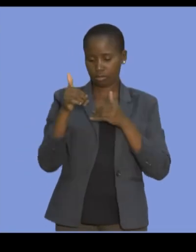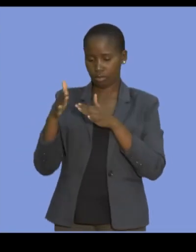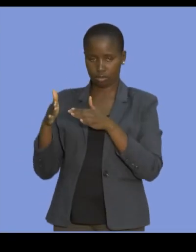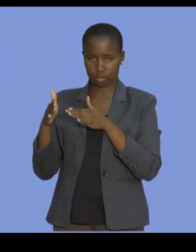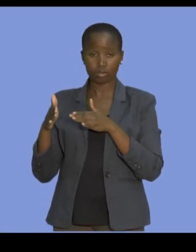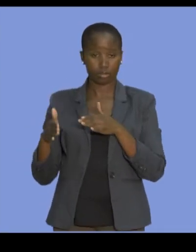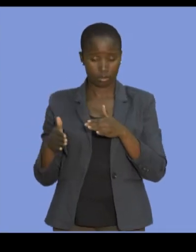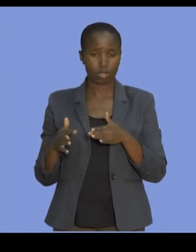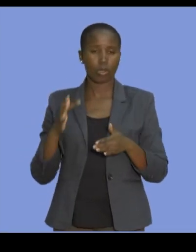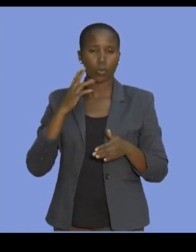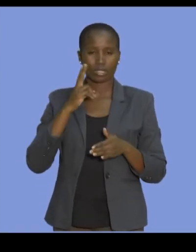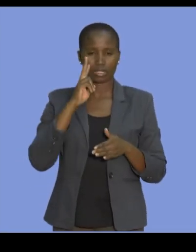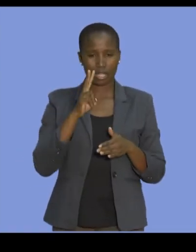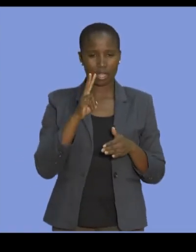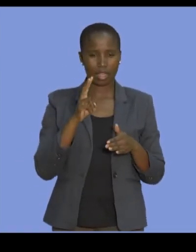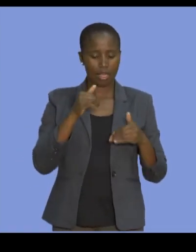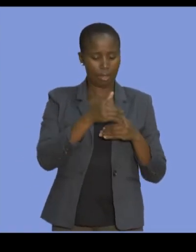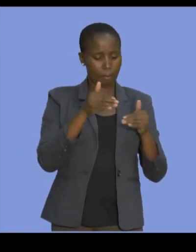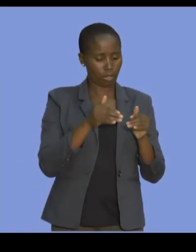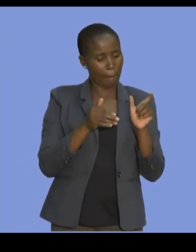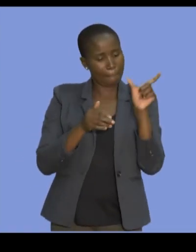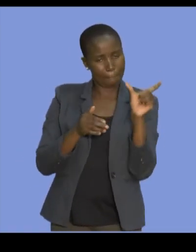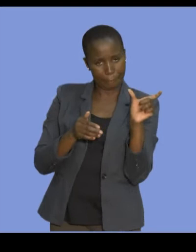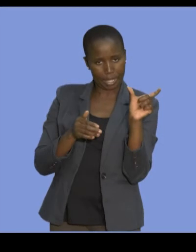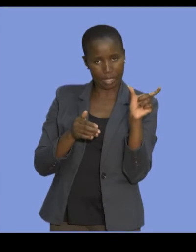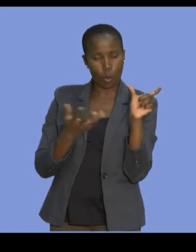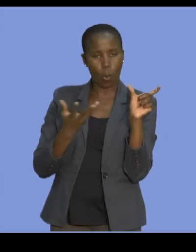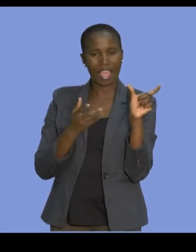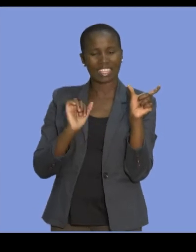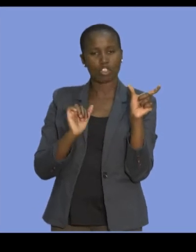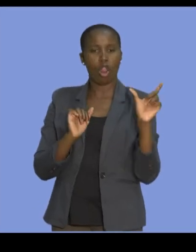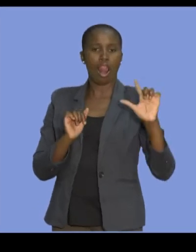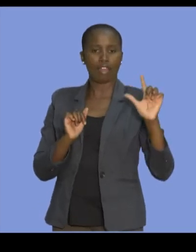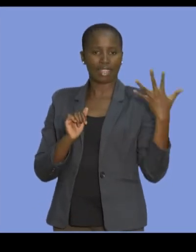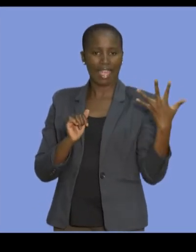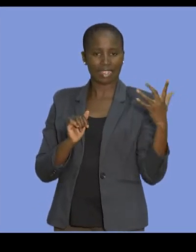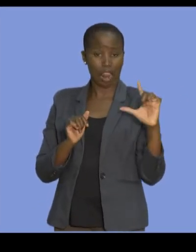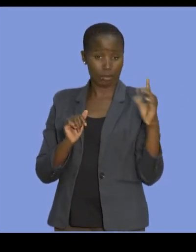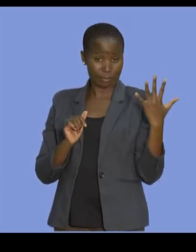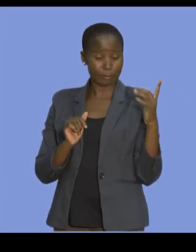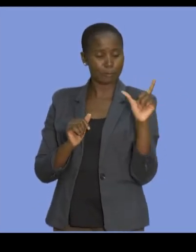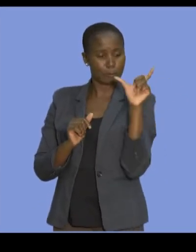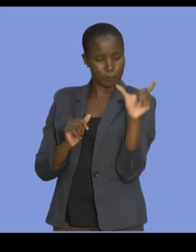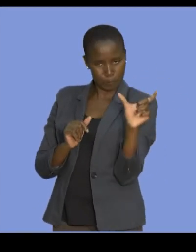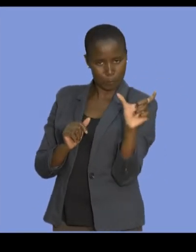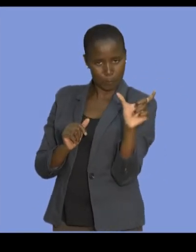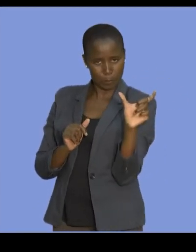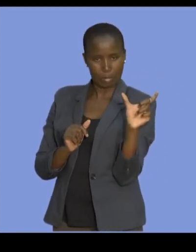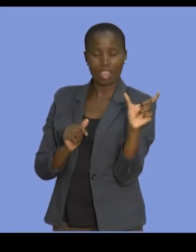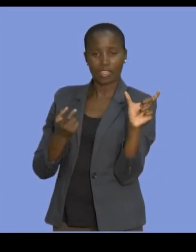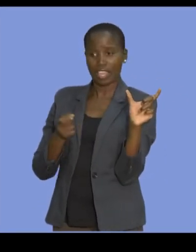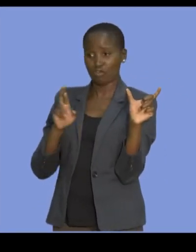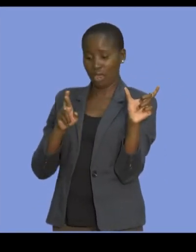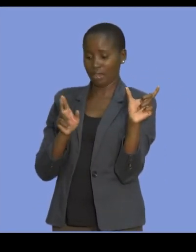The bigger side of the box is into the left. So this is negative skewed. Or you can